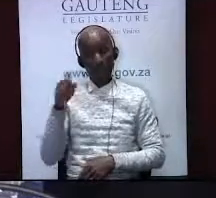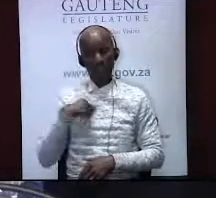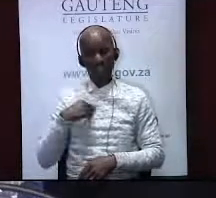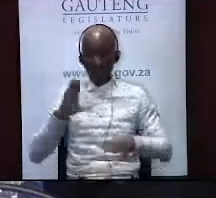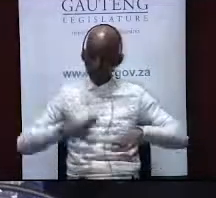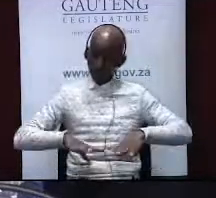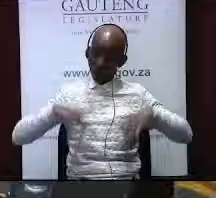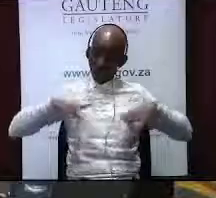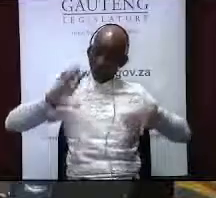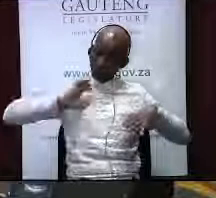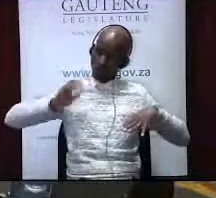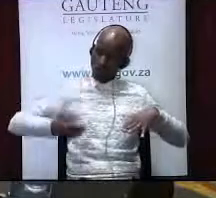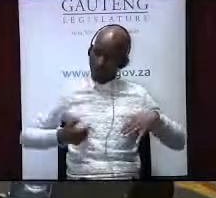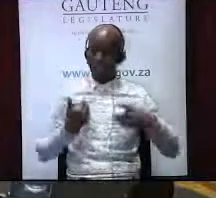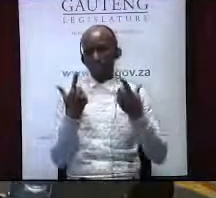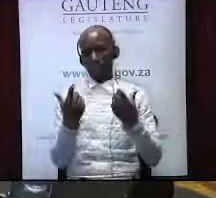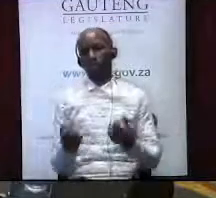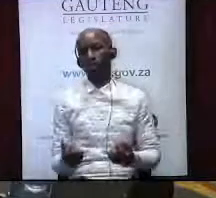brave women do.